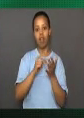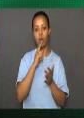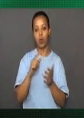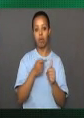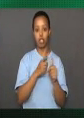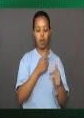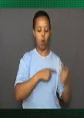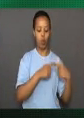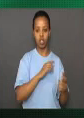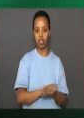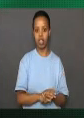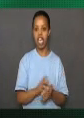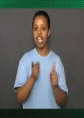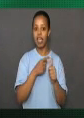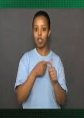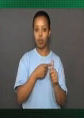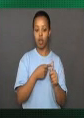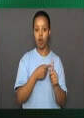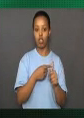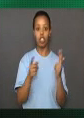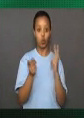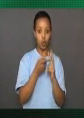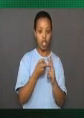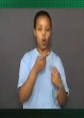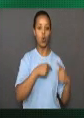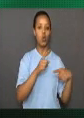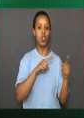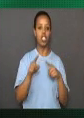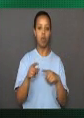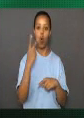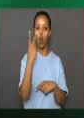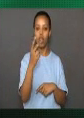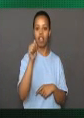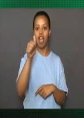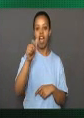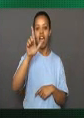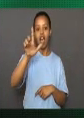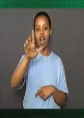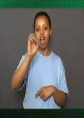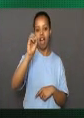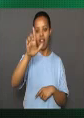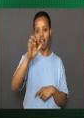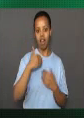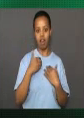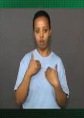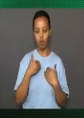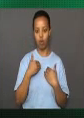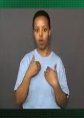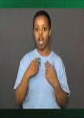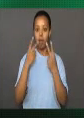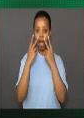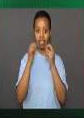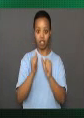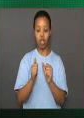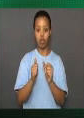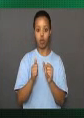gene. The third gene has 2 alleles, but as you can see,